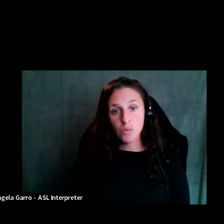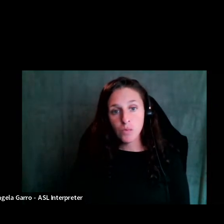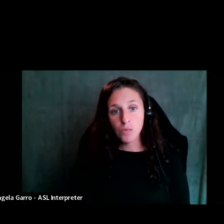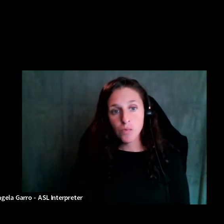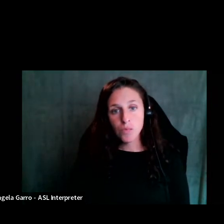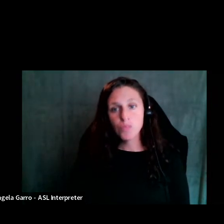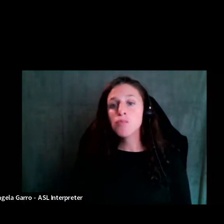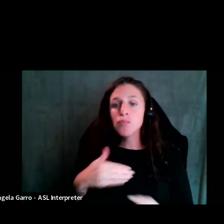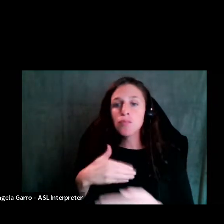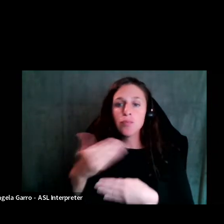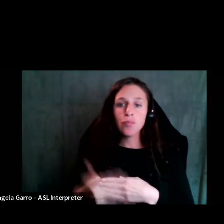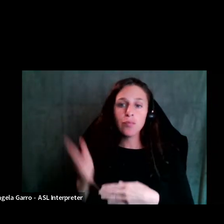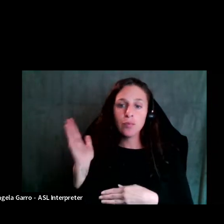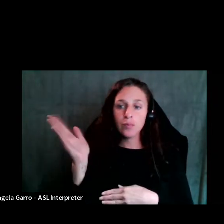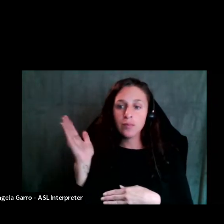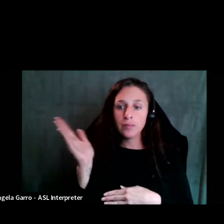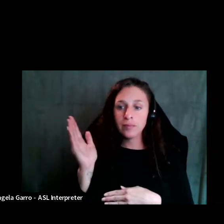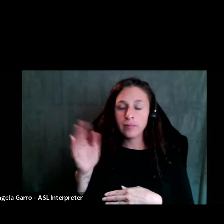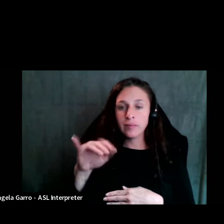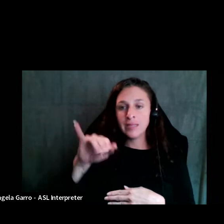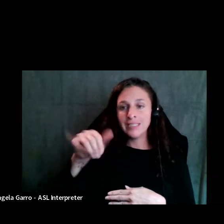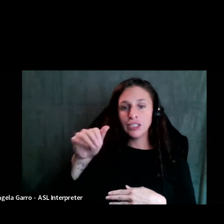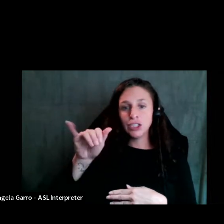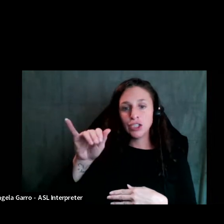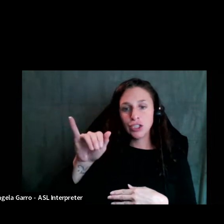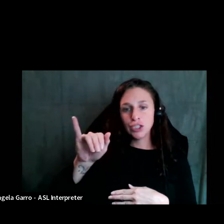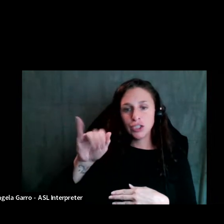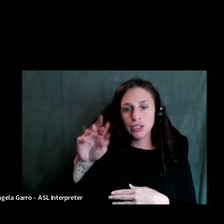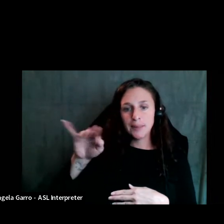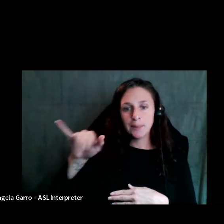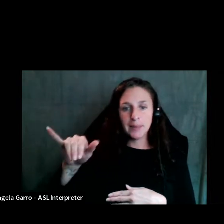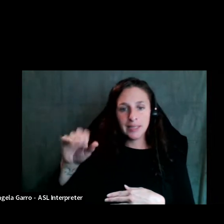Our next speaker is Gan Shamia.